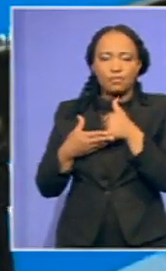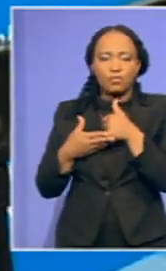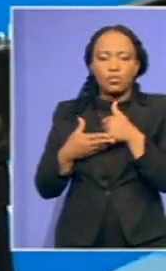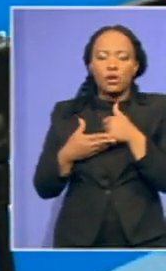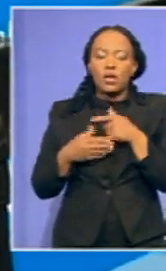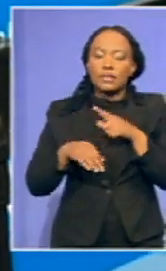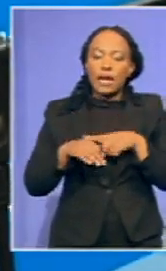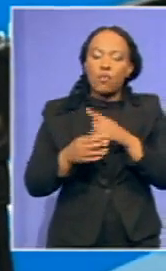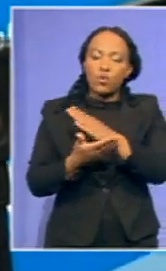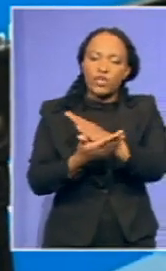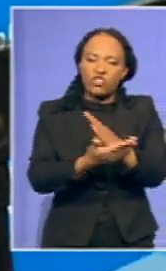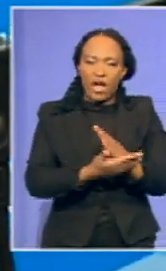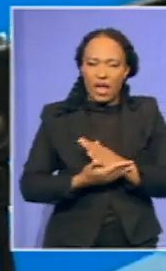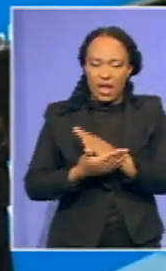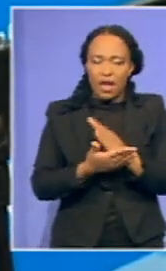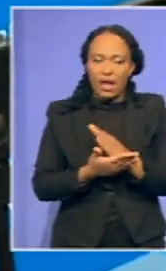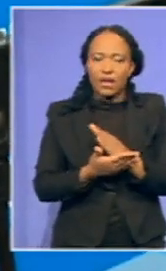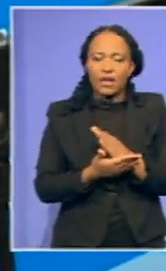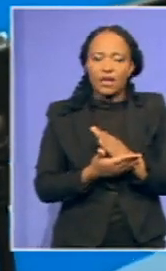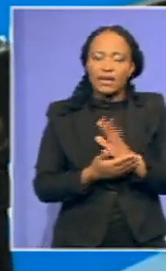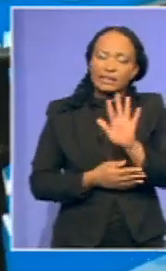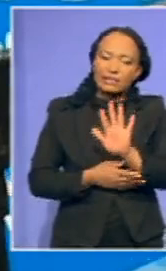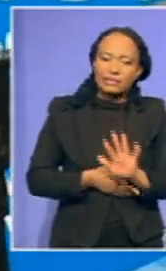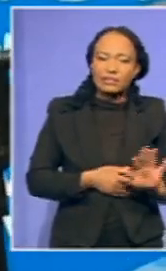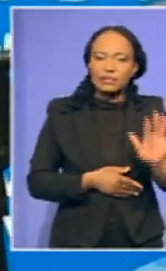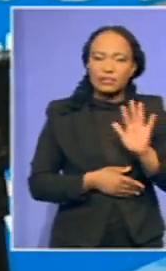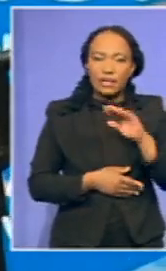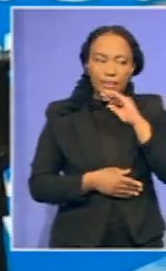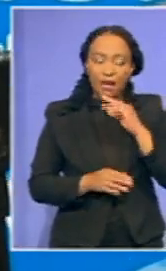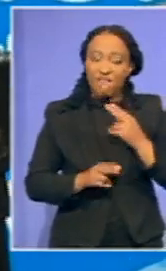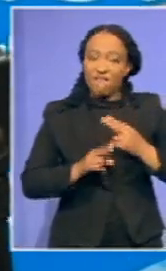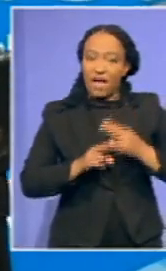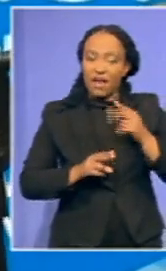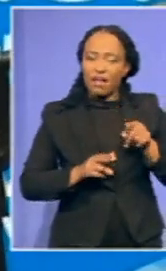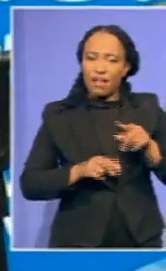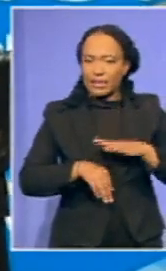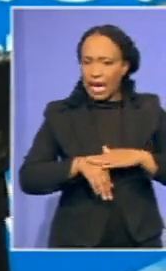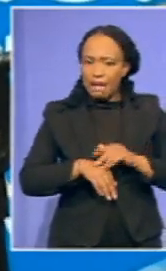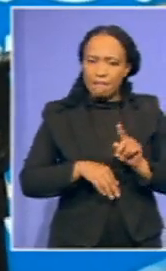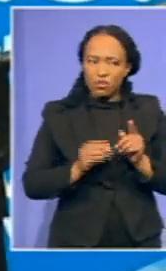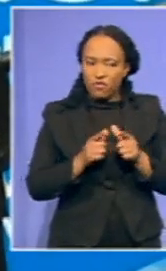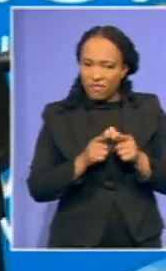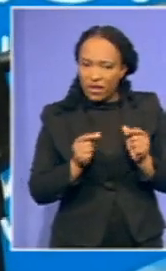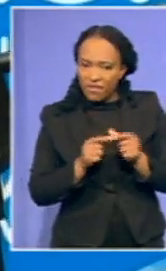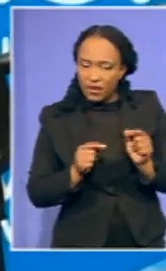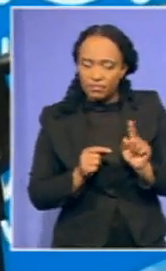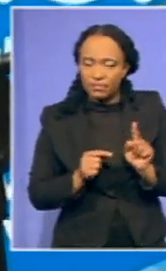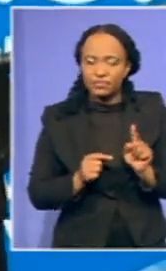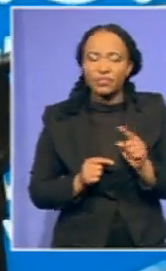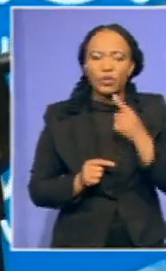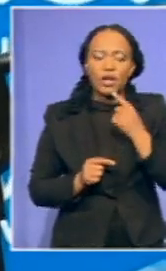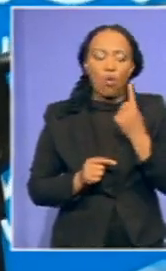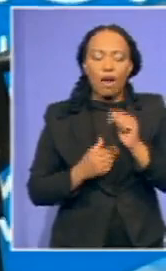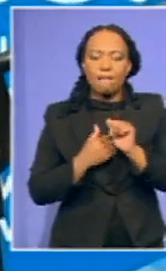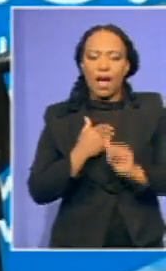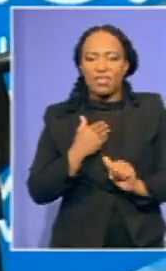the people, we indicate that the estimate that we have is not the final estimate. We are looking at an estimate of 1